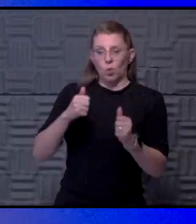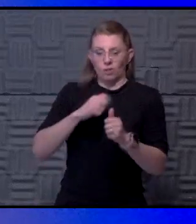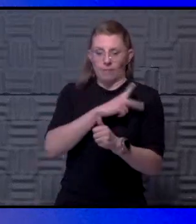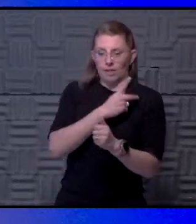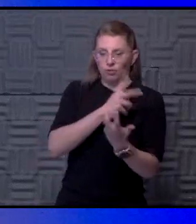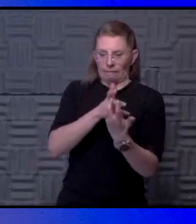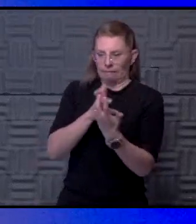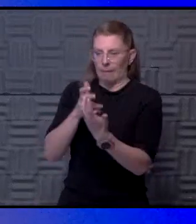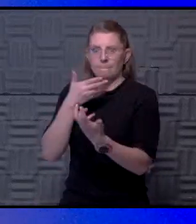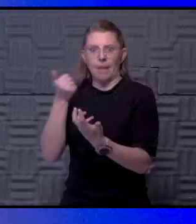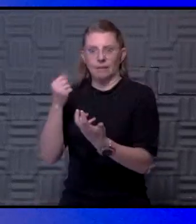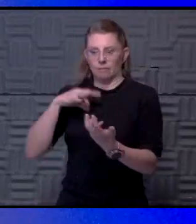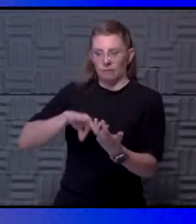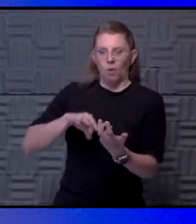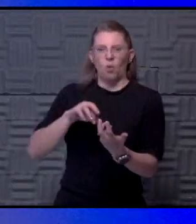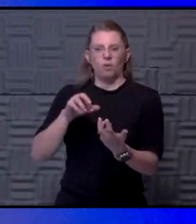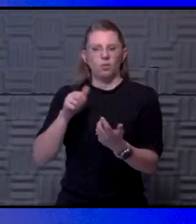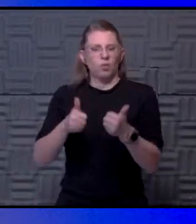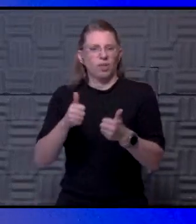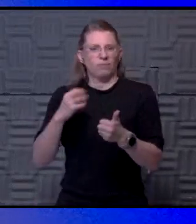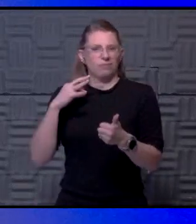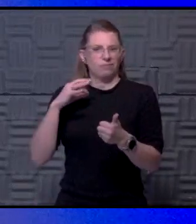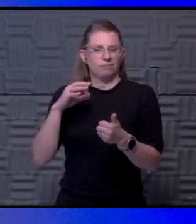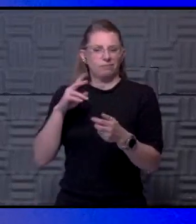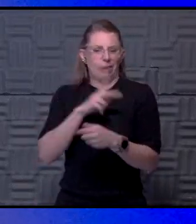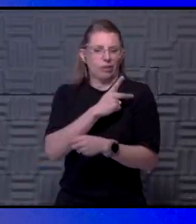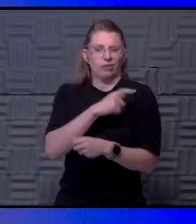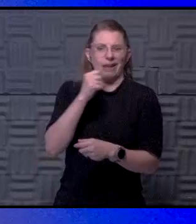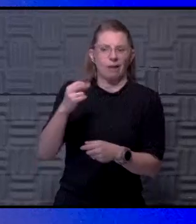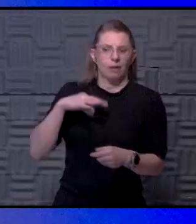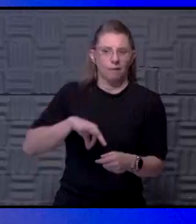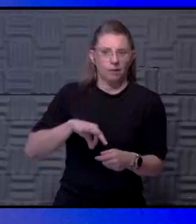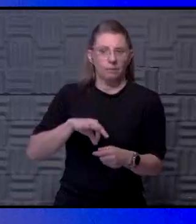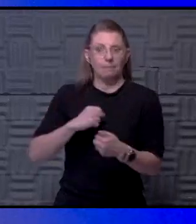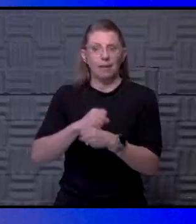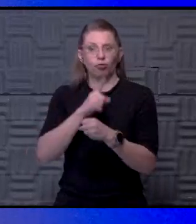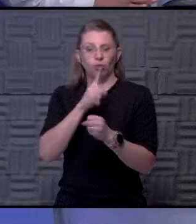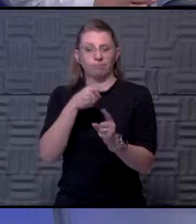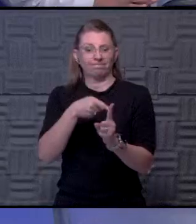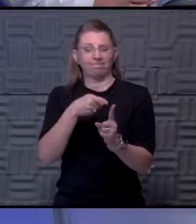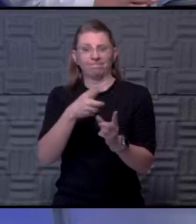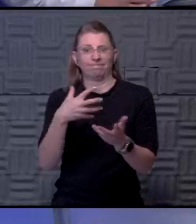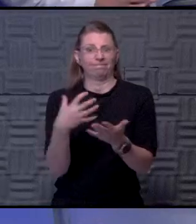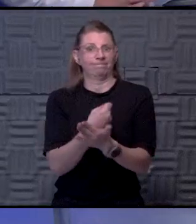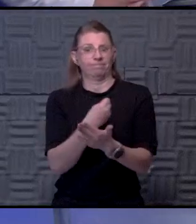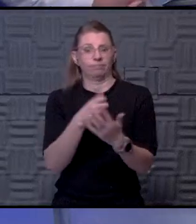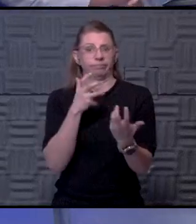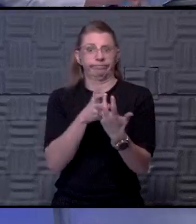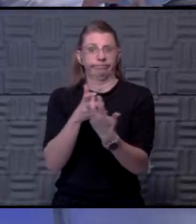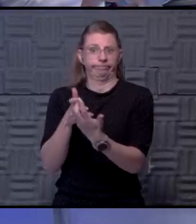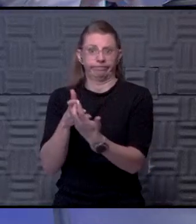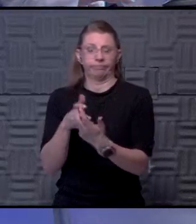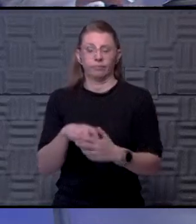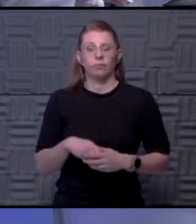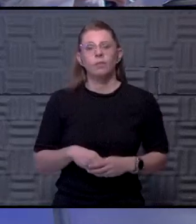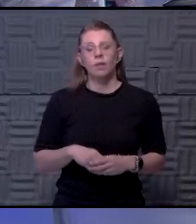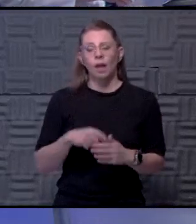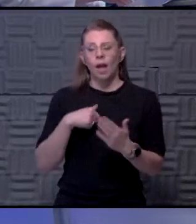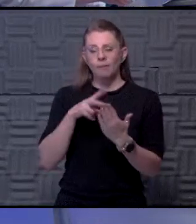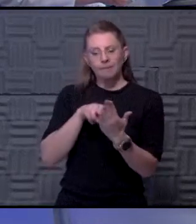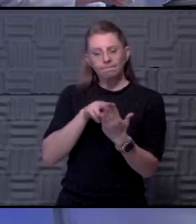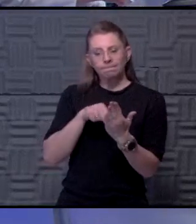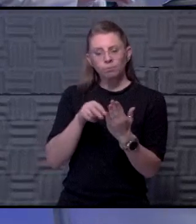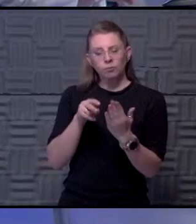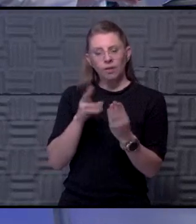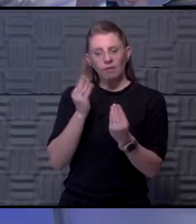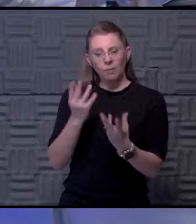benefit the most, which patients don't benefit, to make sure the ones that do get it. As I understand, and looking at some of the information we received,